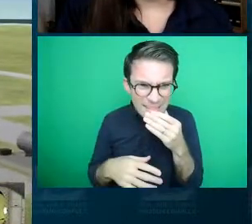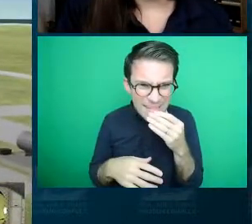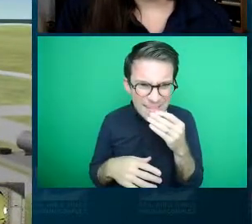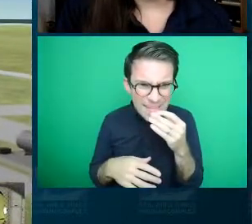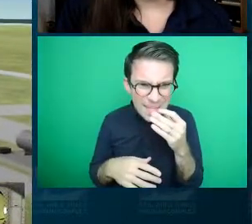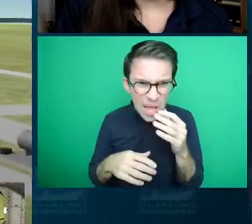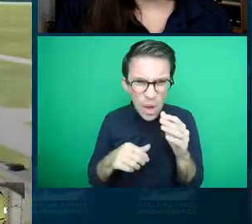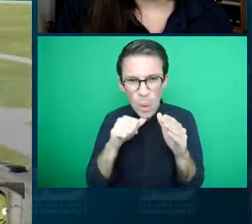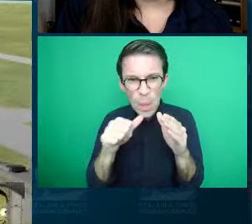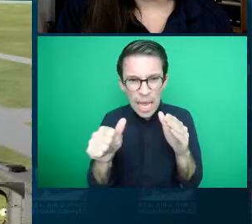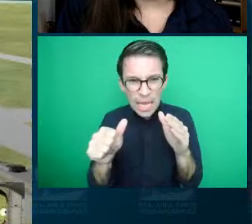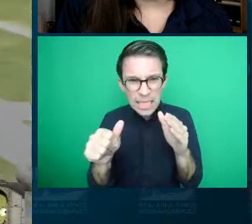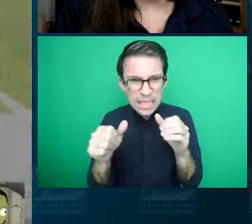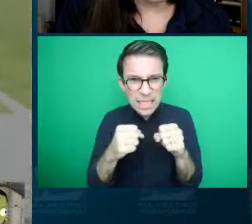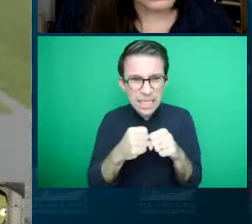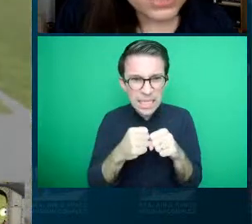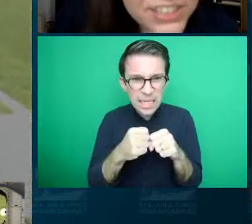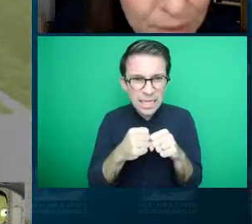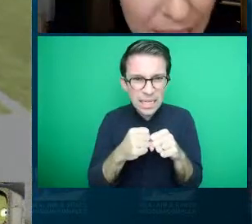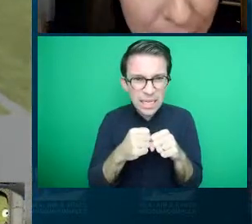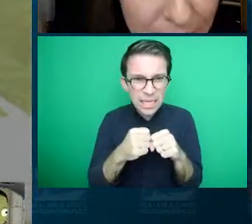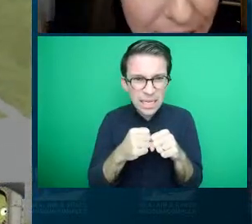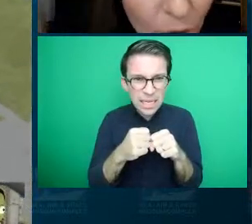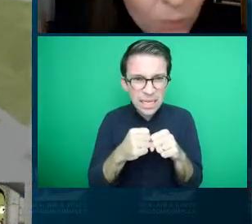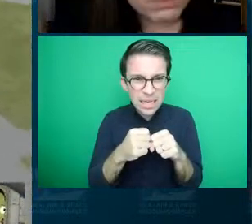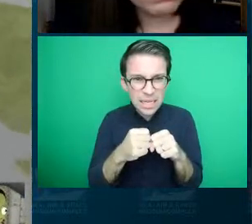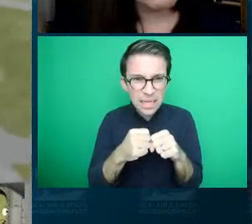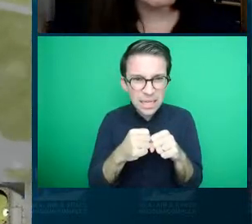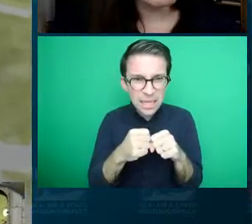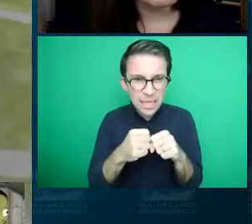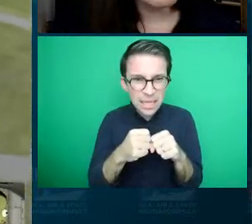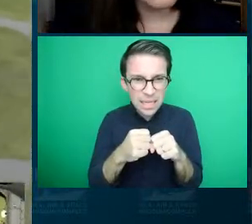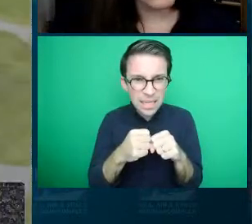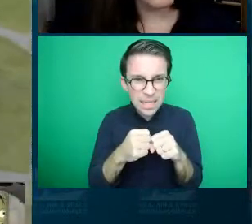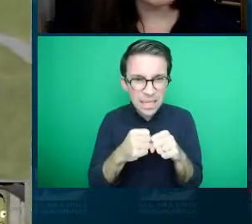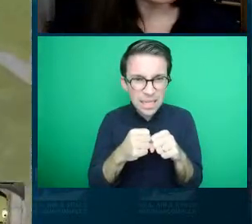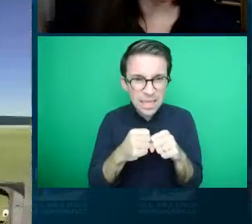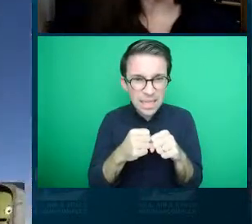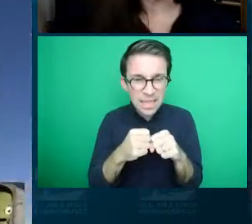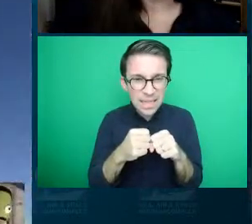didn't explode that time. This is not going to go.